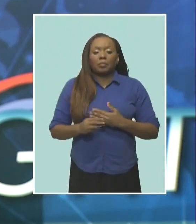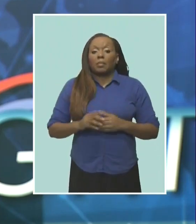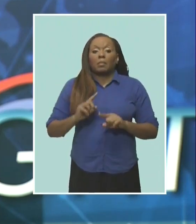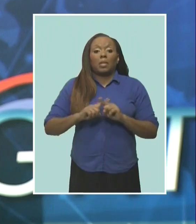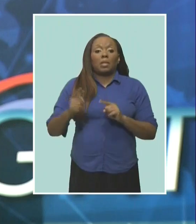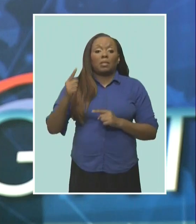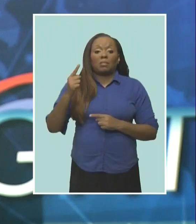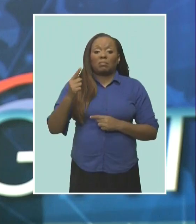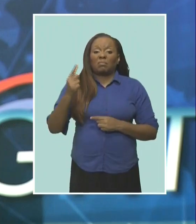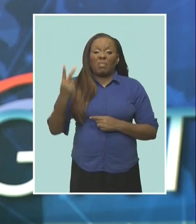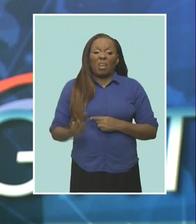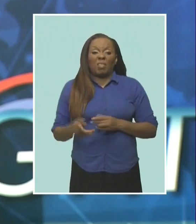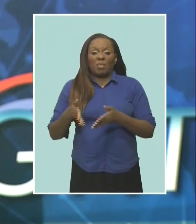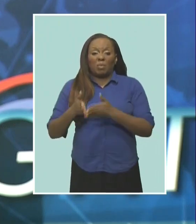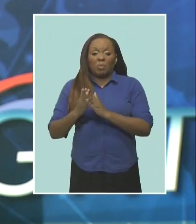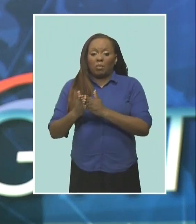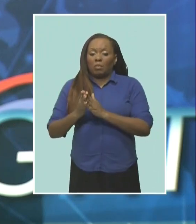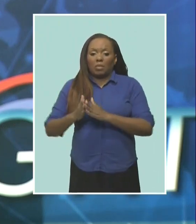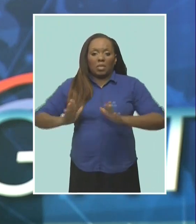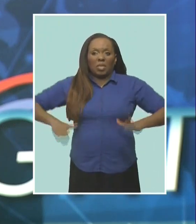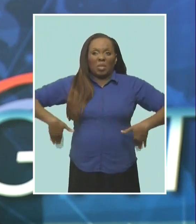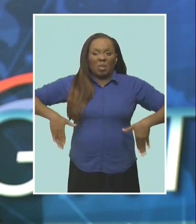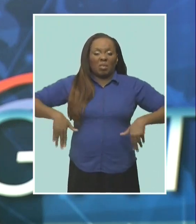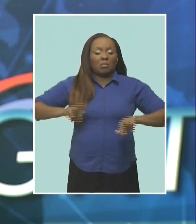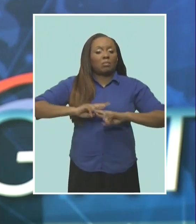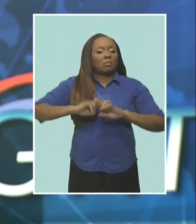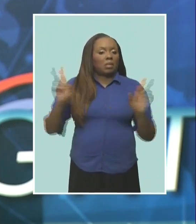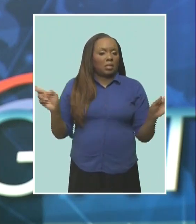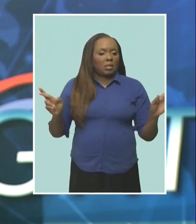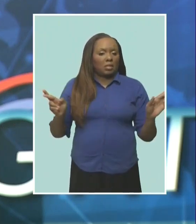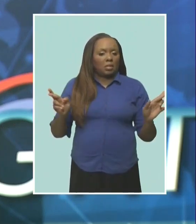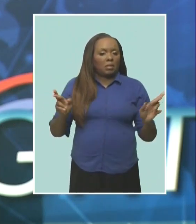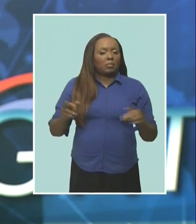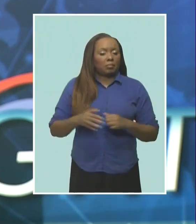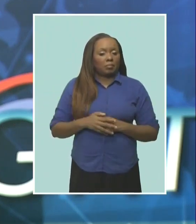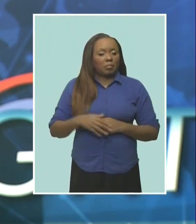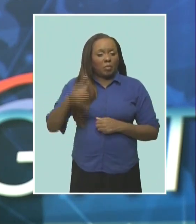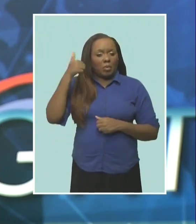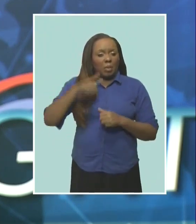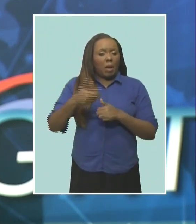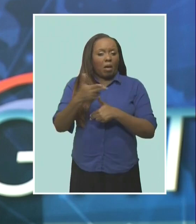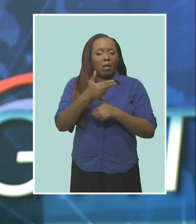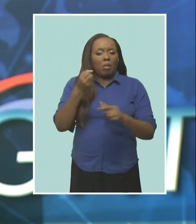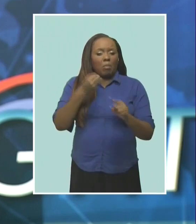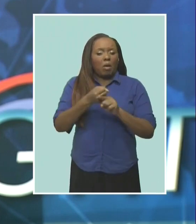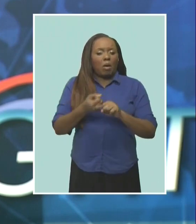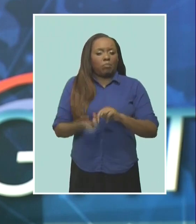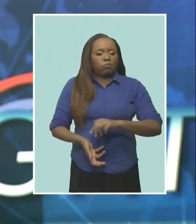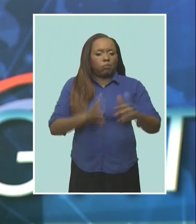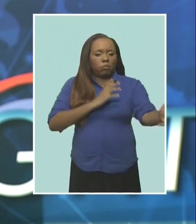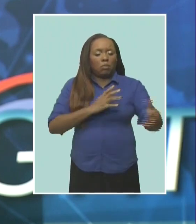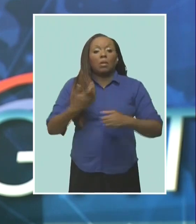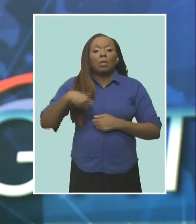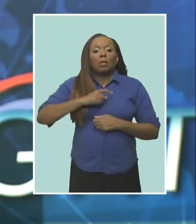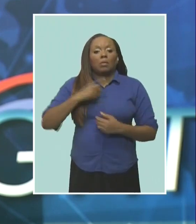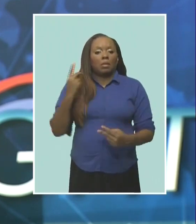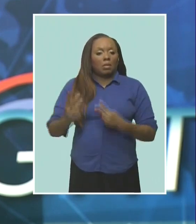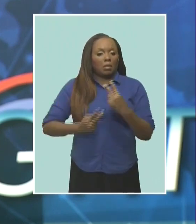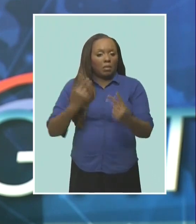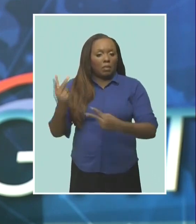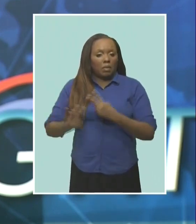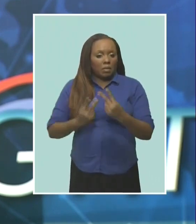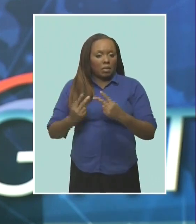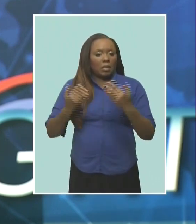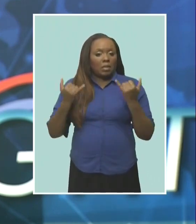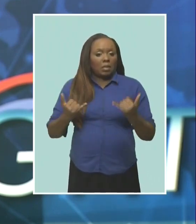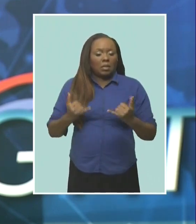still on dry dock and not ready for the high seas. When the CBC News team visited the fishing complex on the Princess Alice